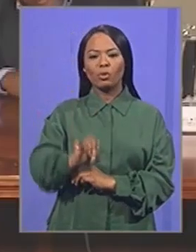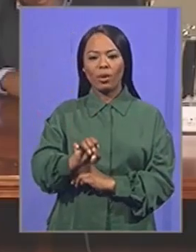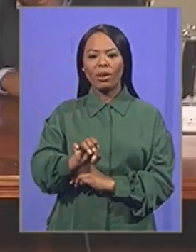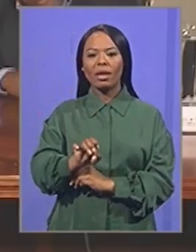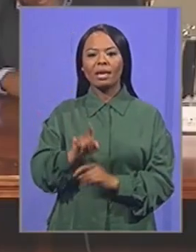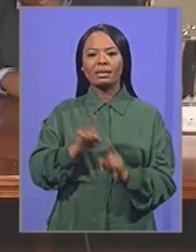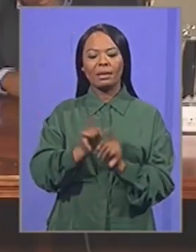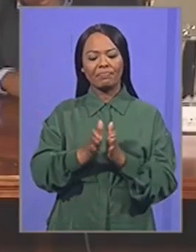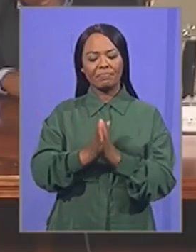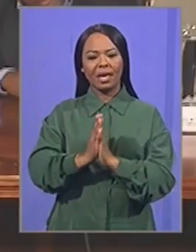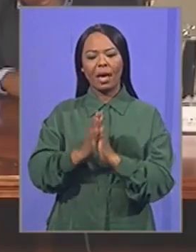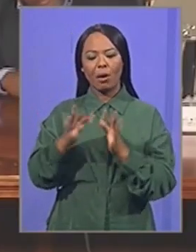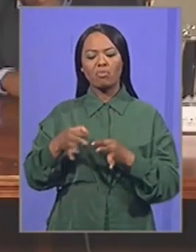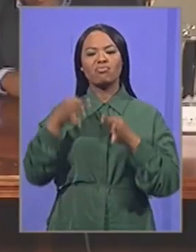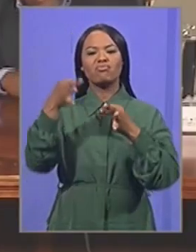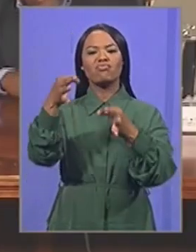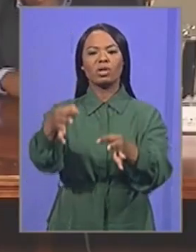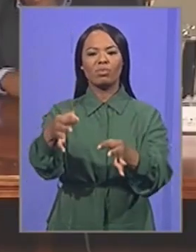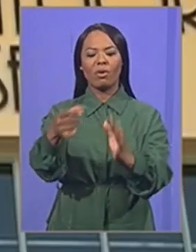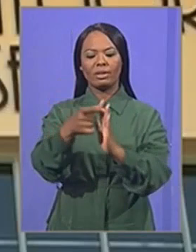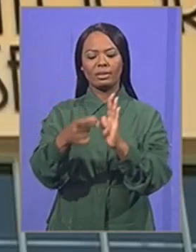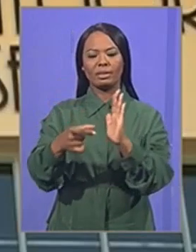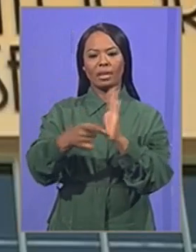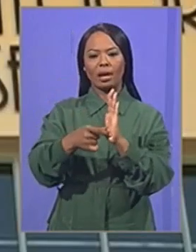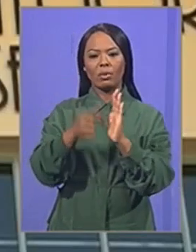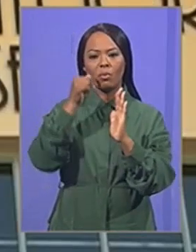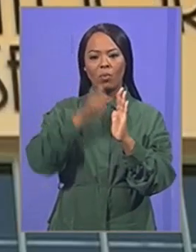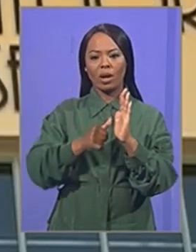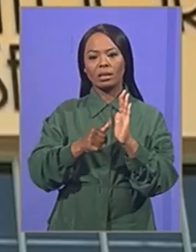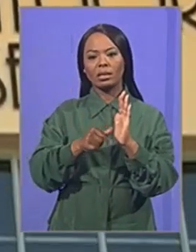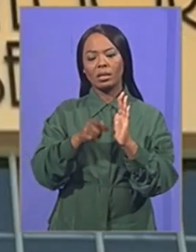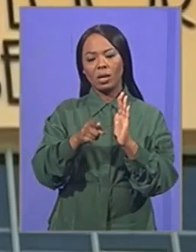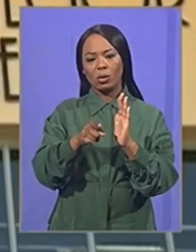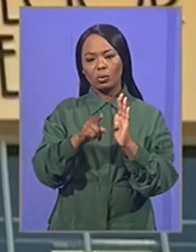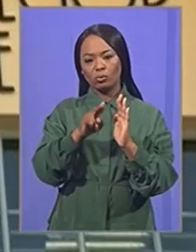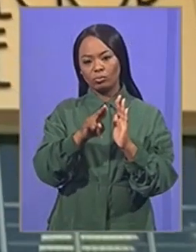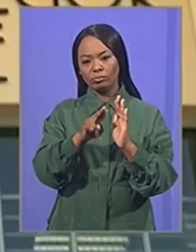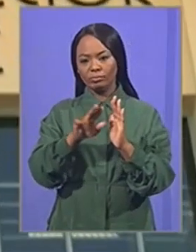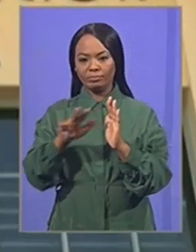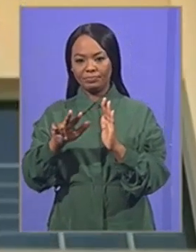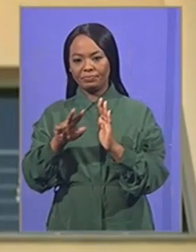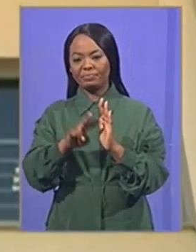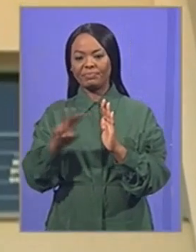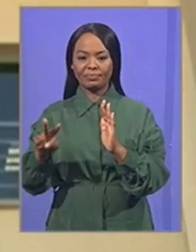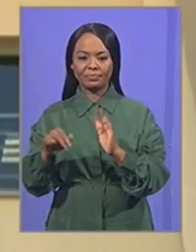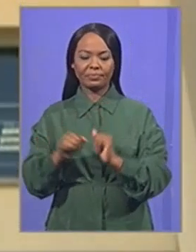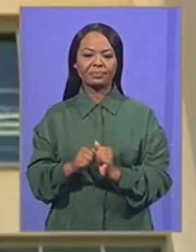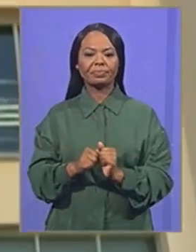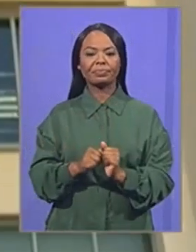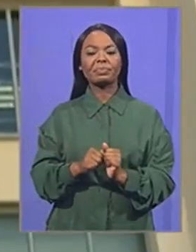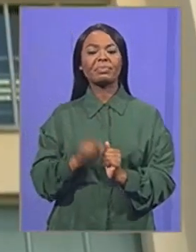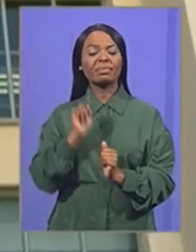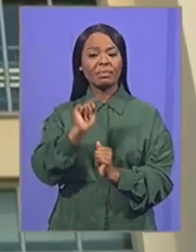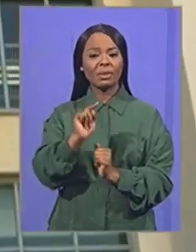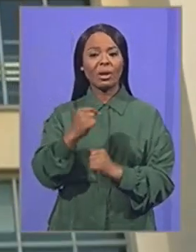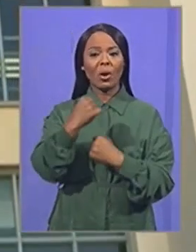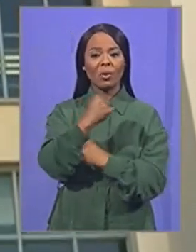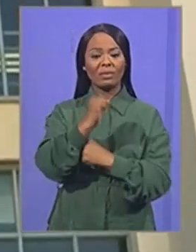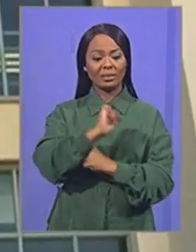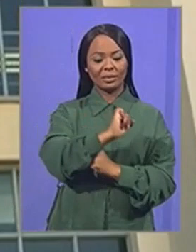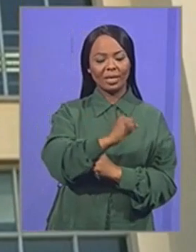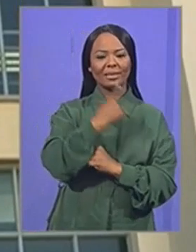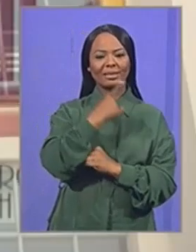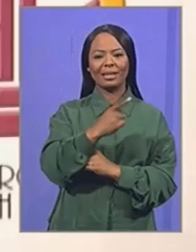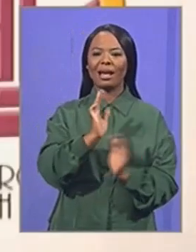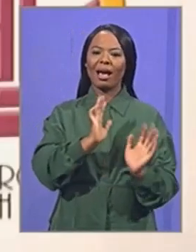go atolosiwe letlha go fitla Phukwi a le malatsi a le 22. Kantoro ya gagwe ya re Presidente o dilwe